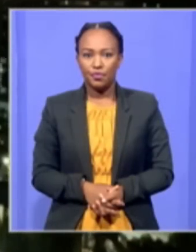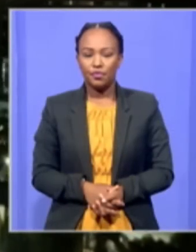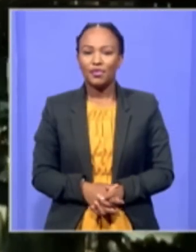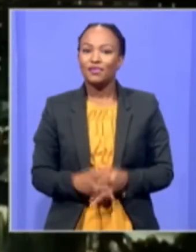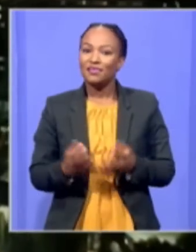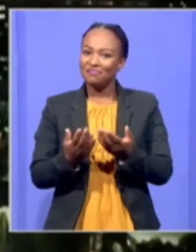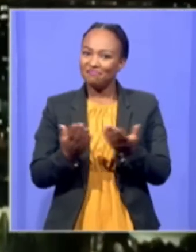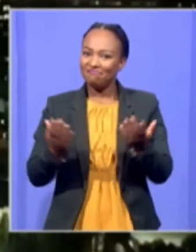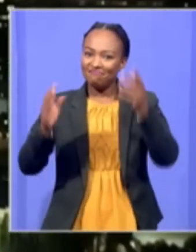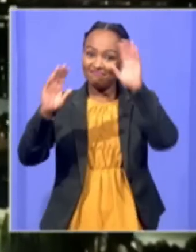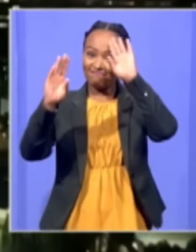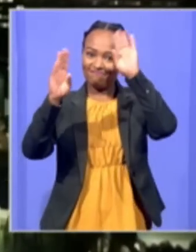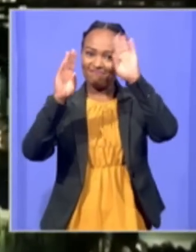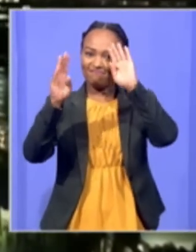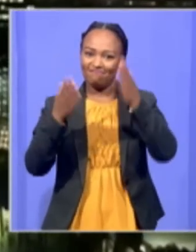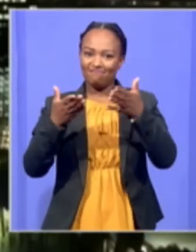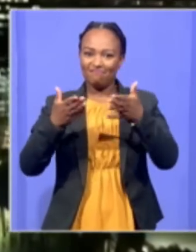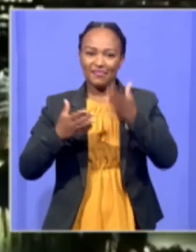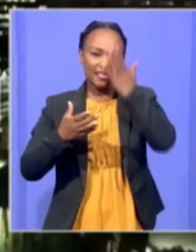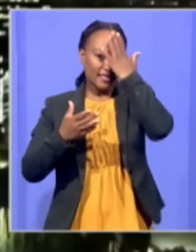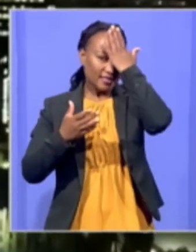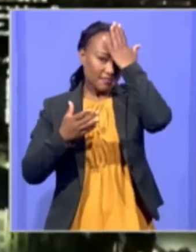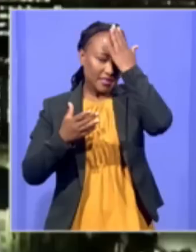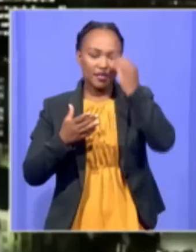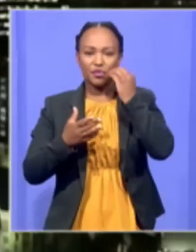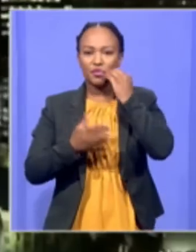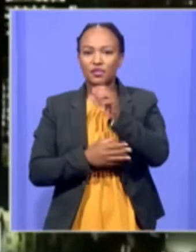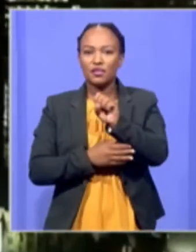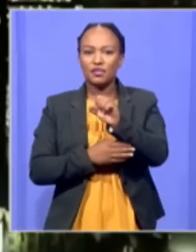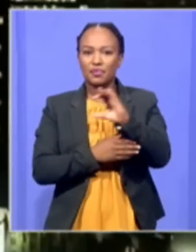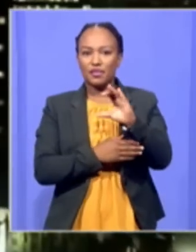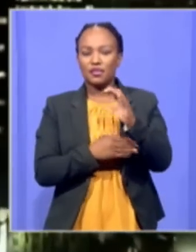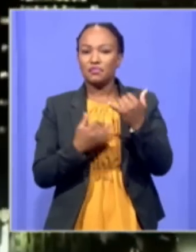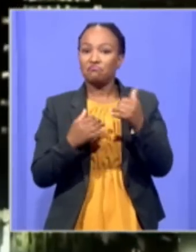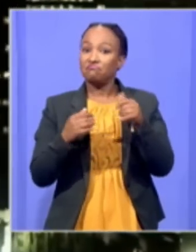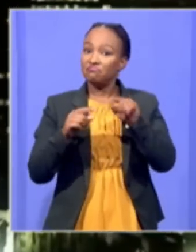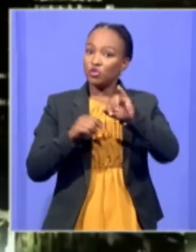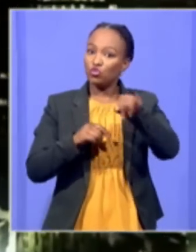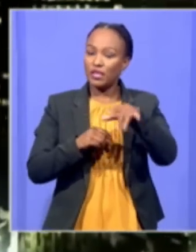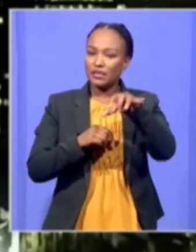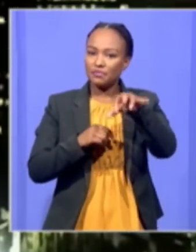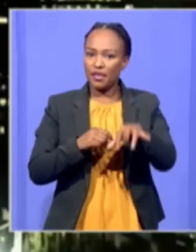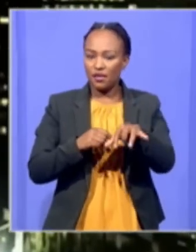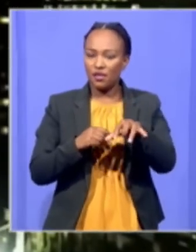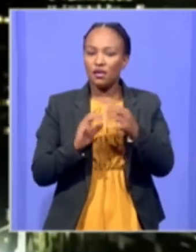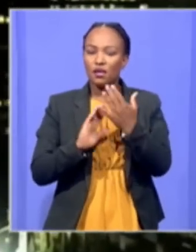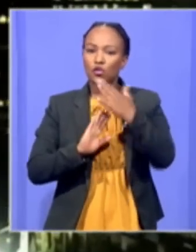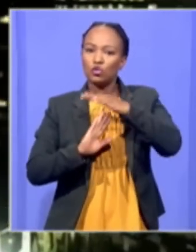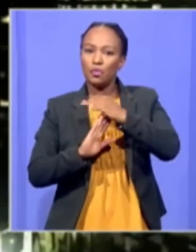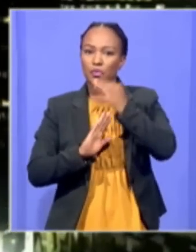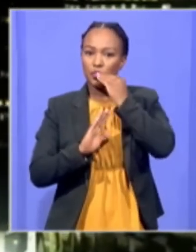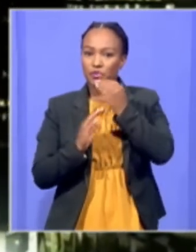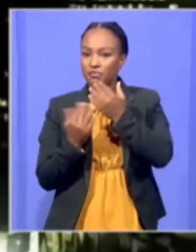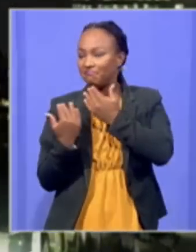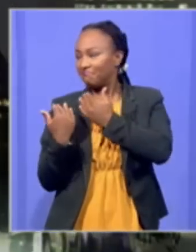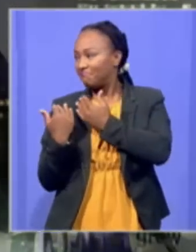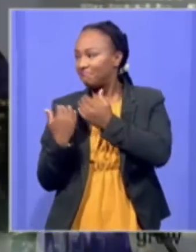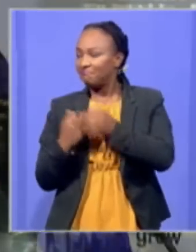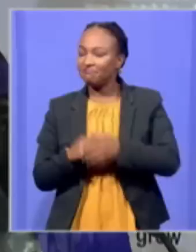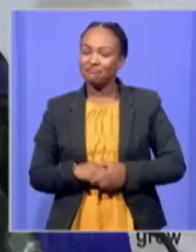Beshung Thobela tše ke ditaba tša sepedi tša SABC thui go tšwa ka Auckland Park, Johannesburg gomme dihlogo tša tšona ke tše.